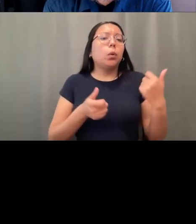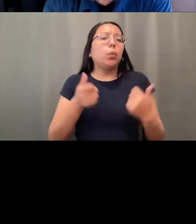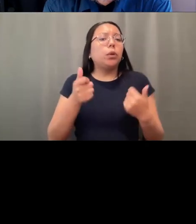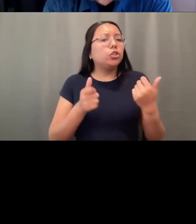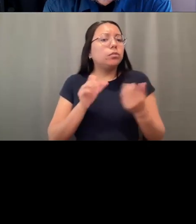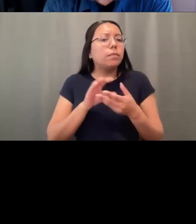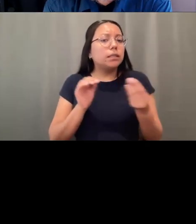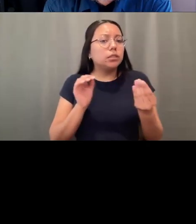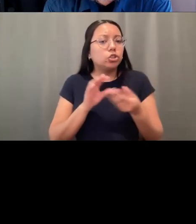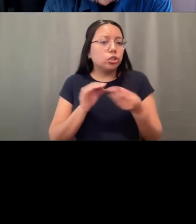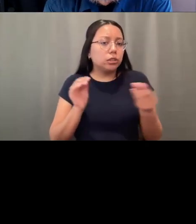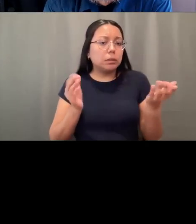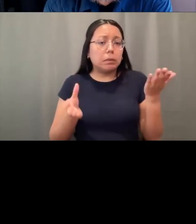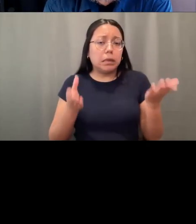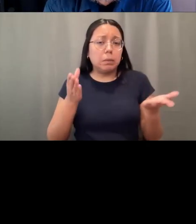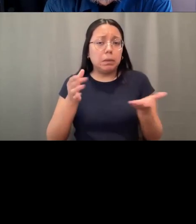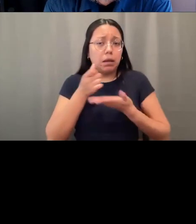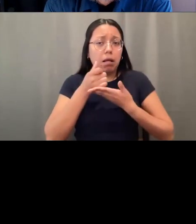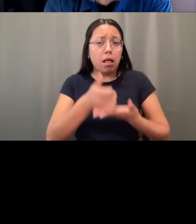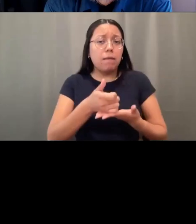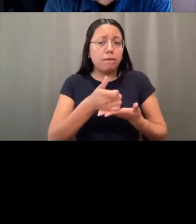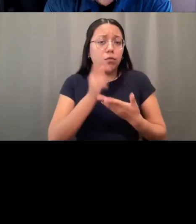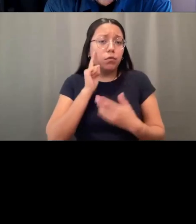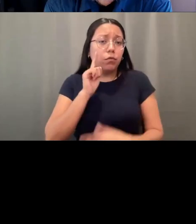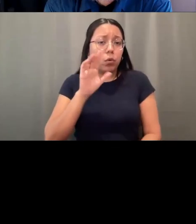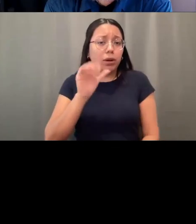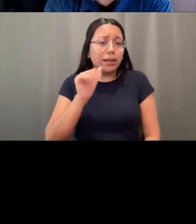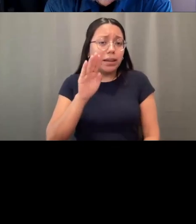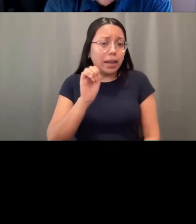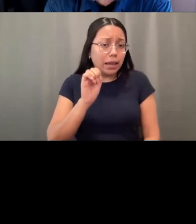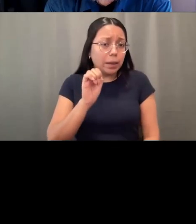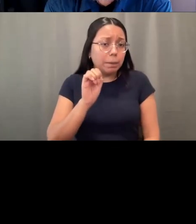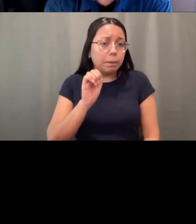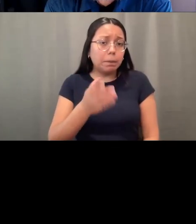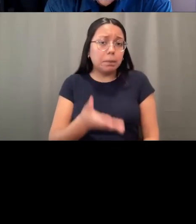helpful, do you think, for Cabe to hear?